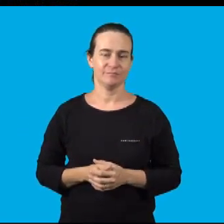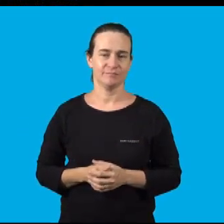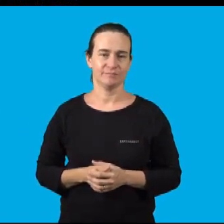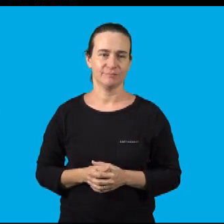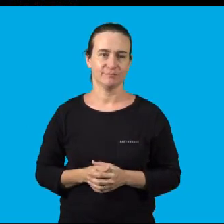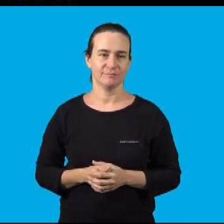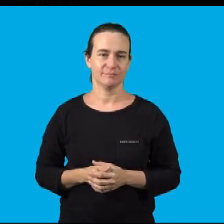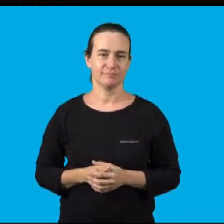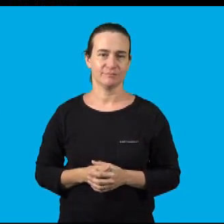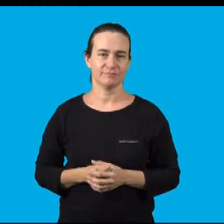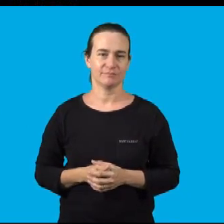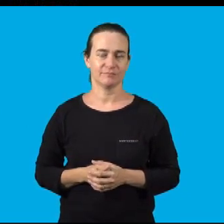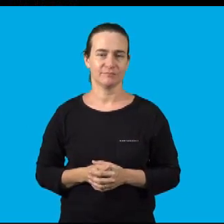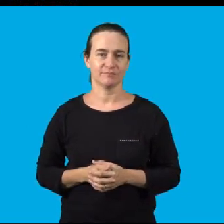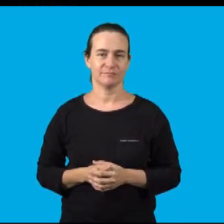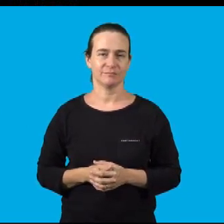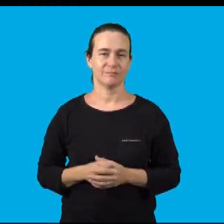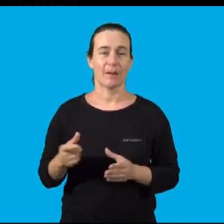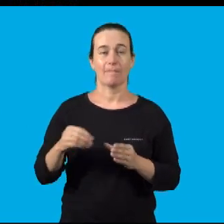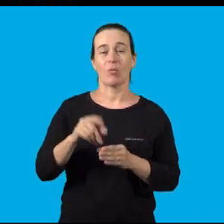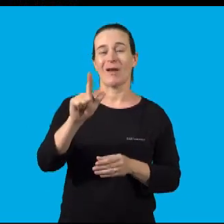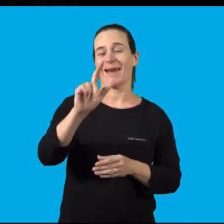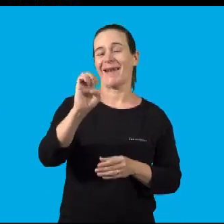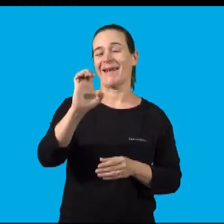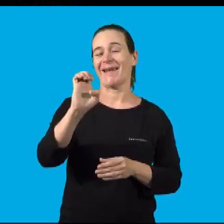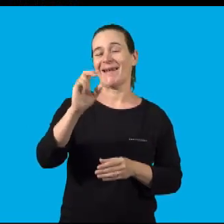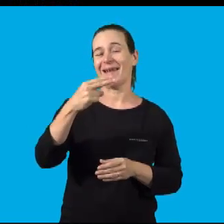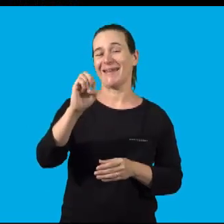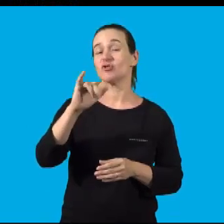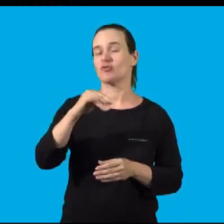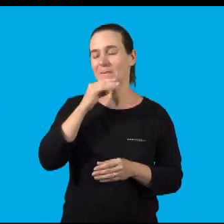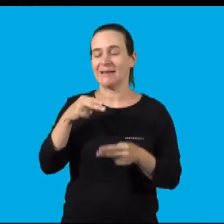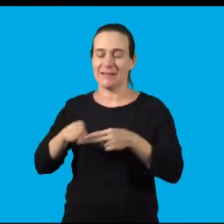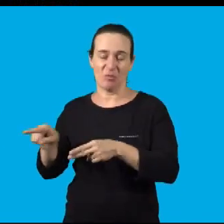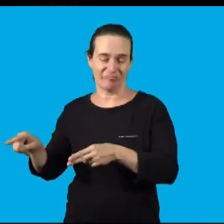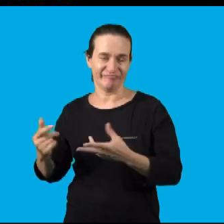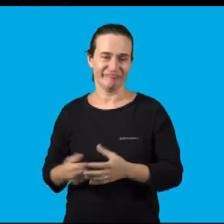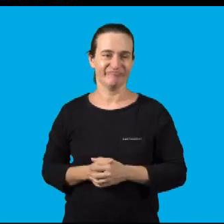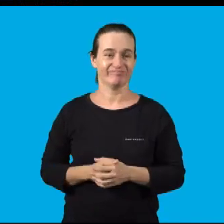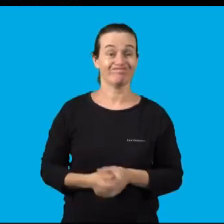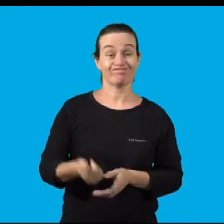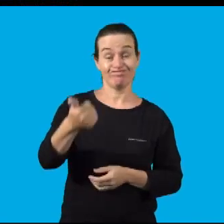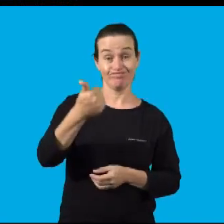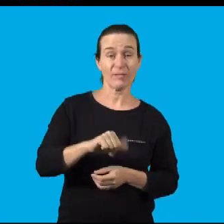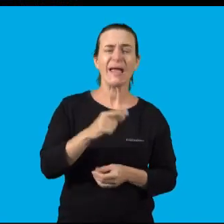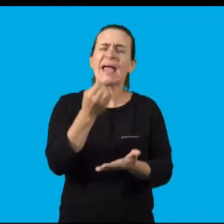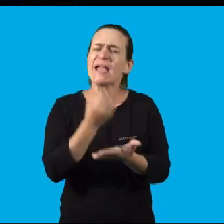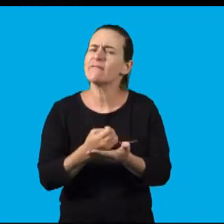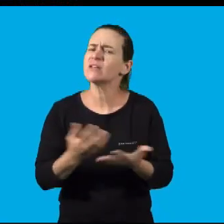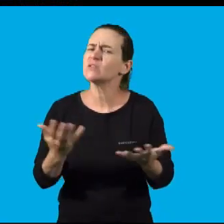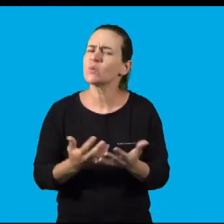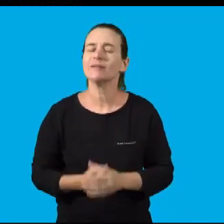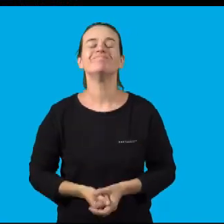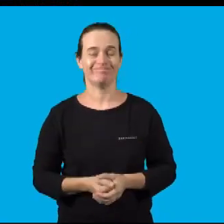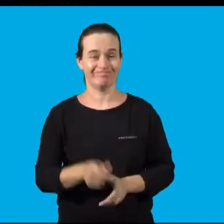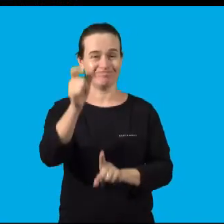so he participated in lechery. Now we are providing evidence of this. John states that he has